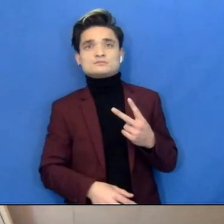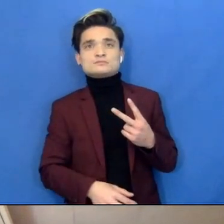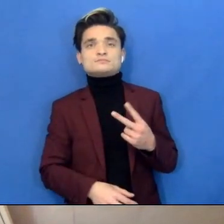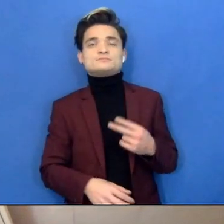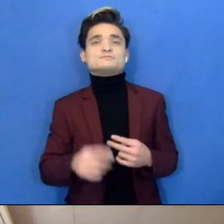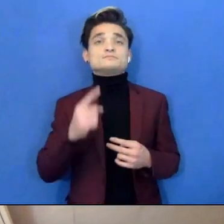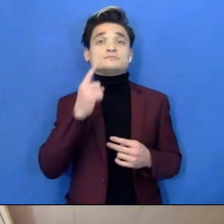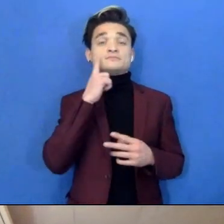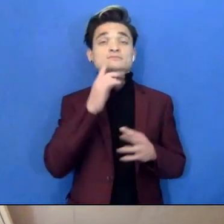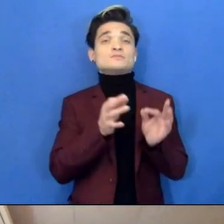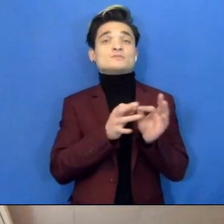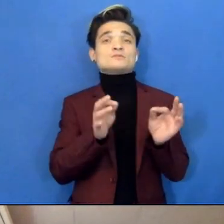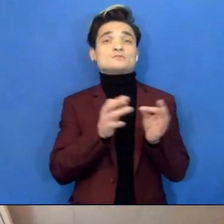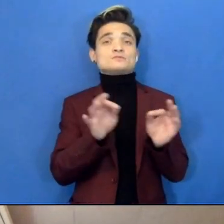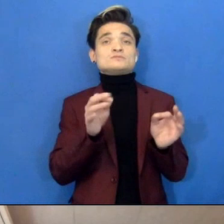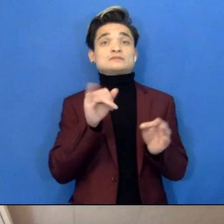there as